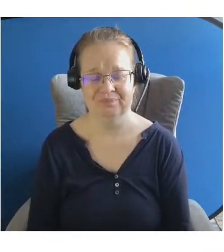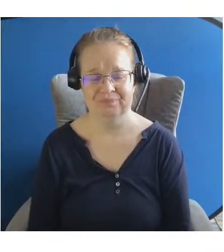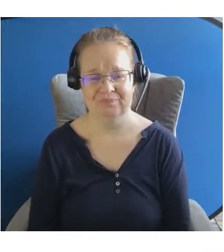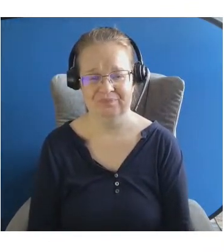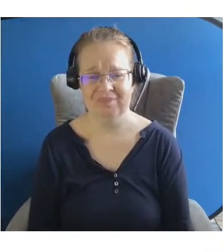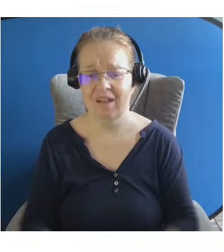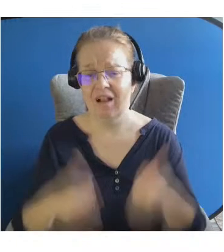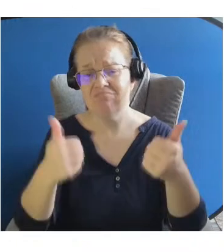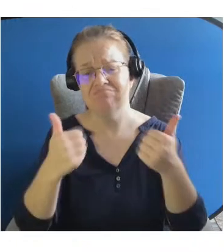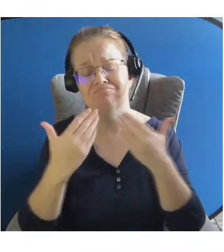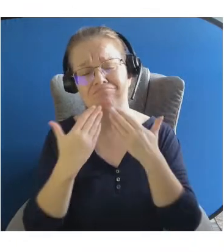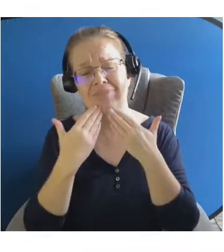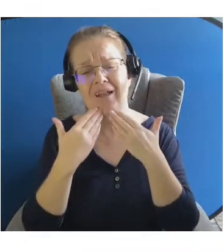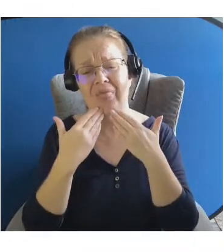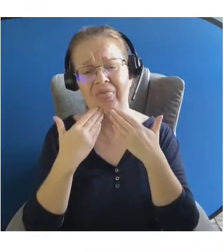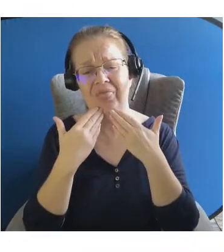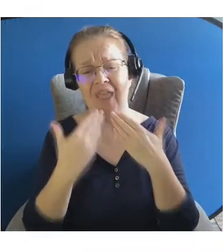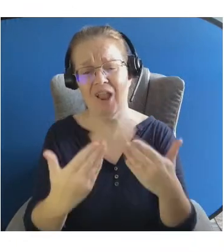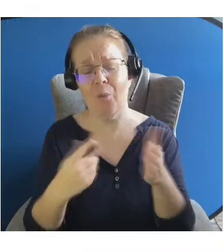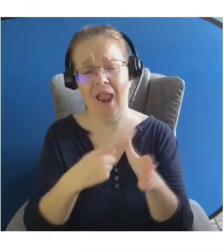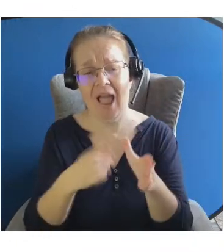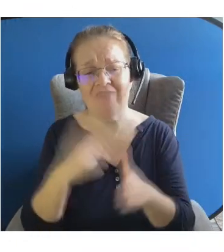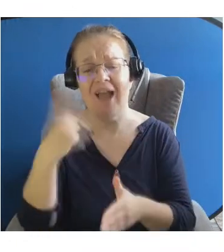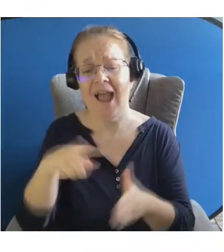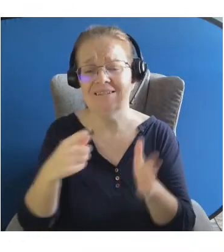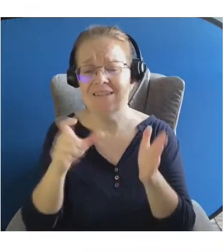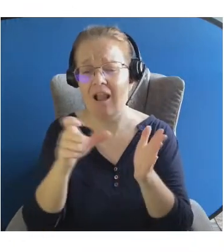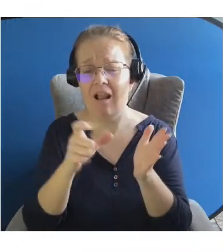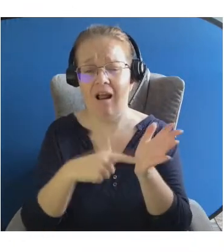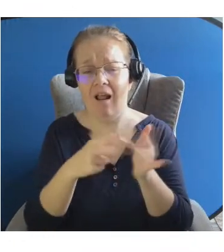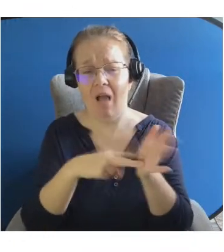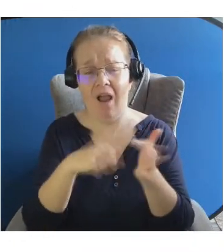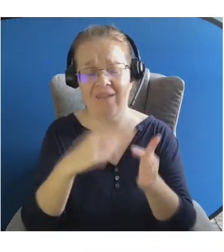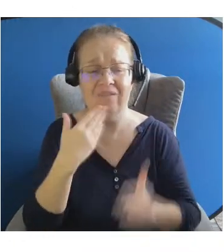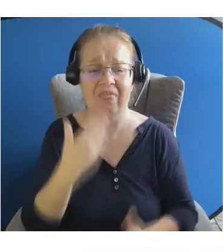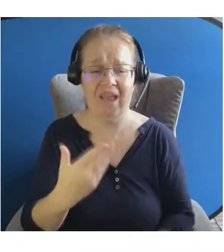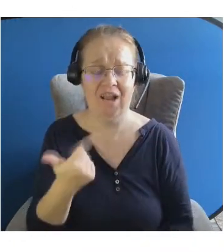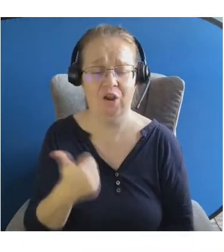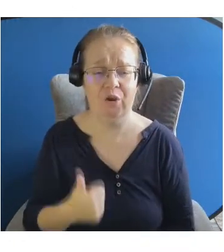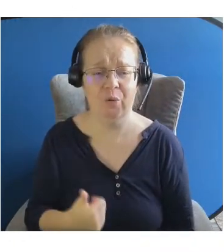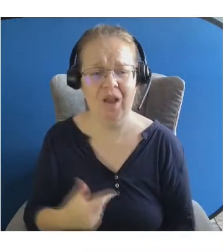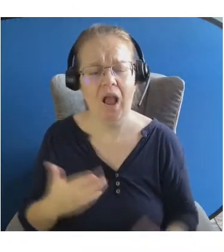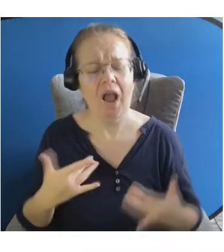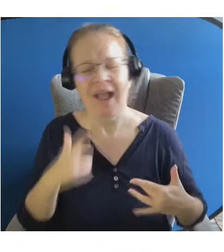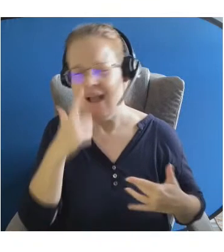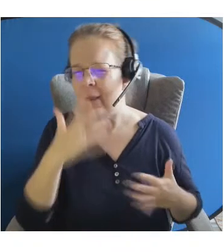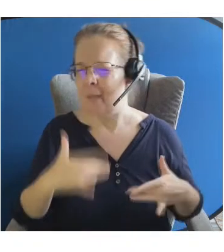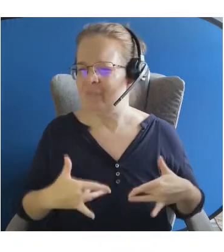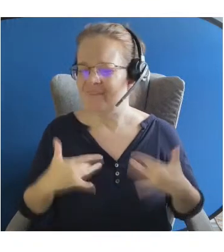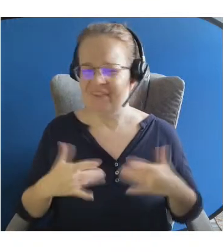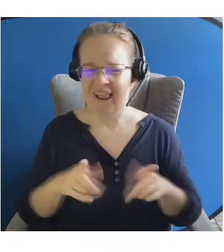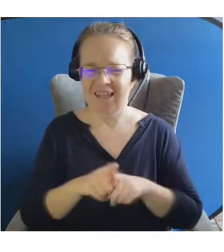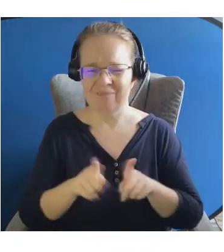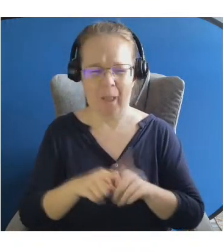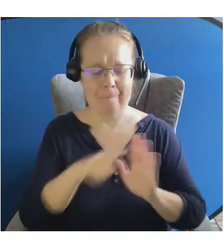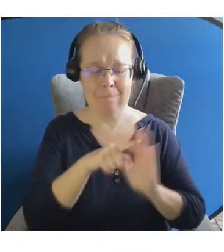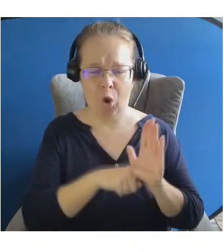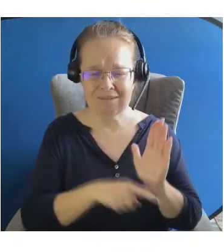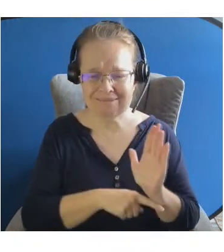Thank you so much, Alejandro, and thank you, Clive. It can feel sometimes like that policy stuff